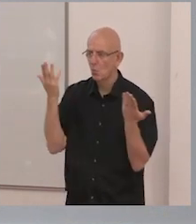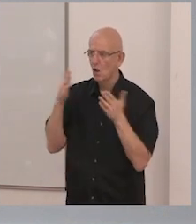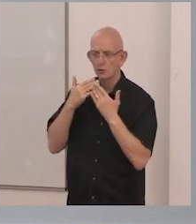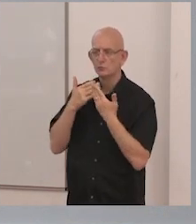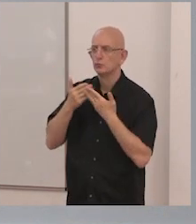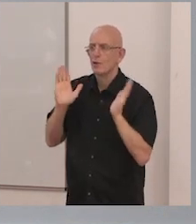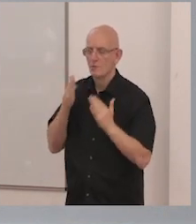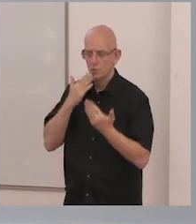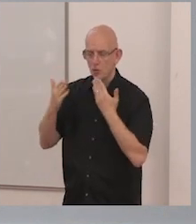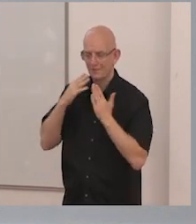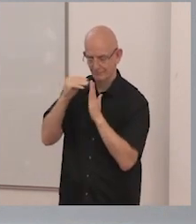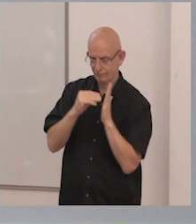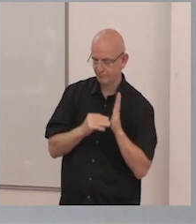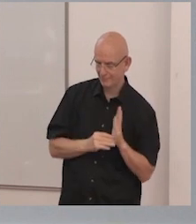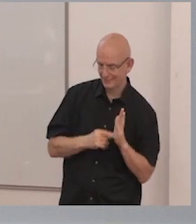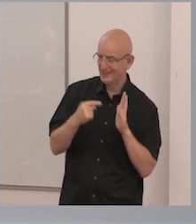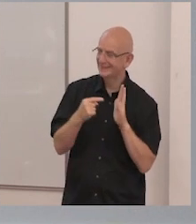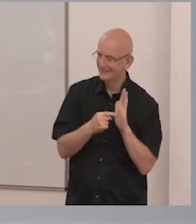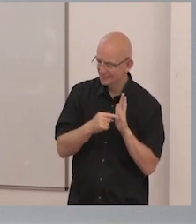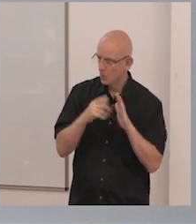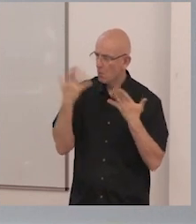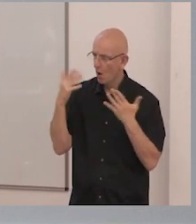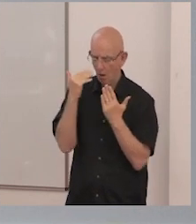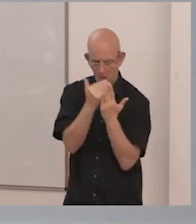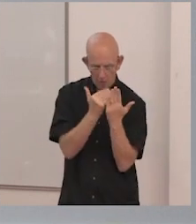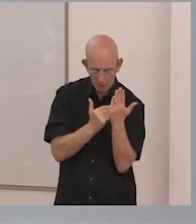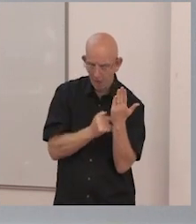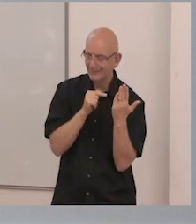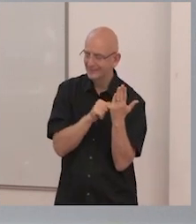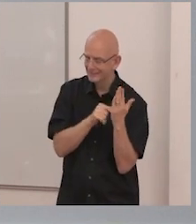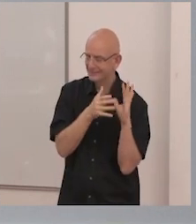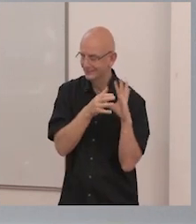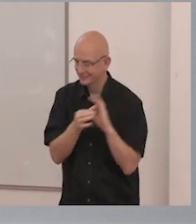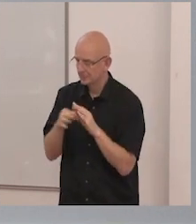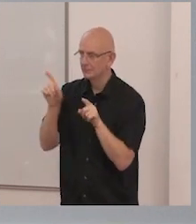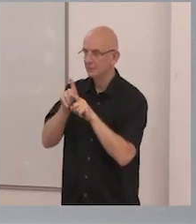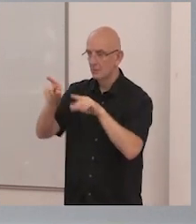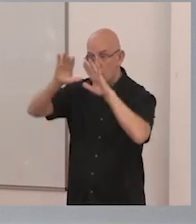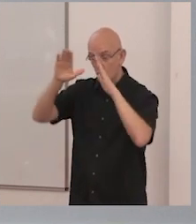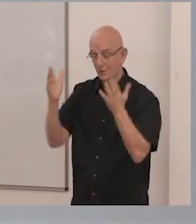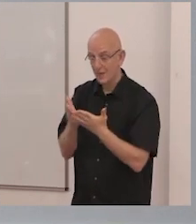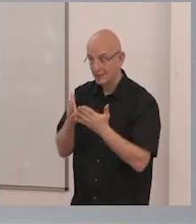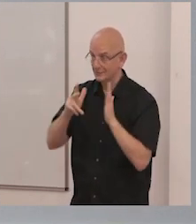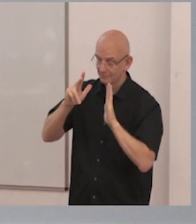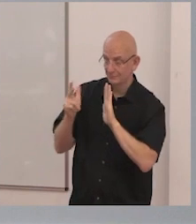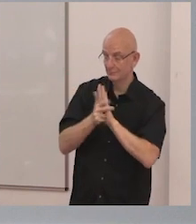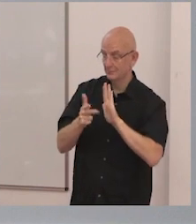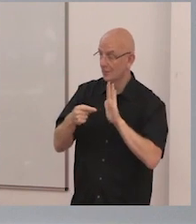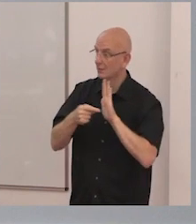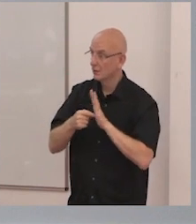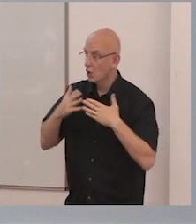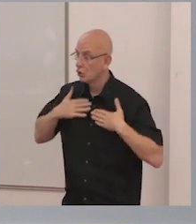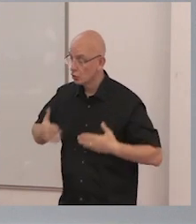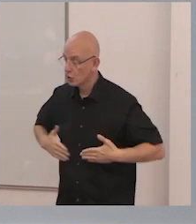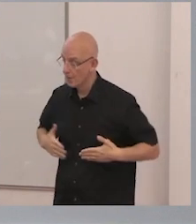Rights, the International Covenant on Civil and Political Rights, the Covenant on Economic, Social and